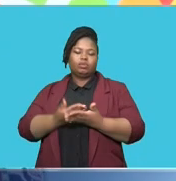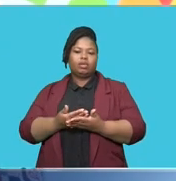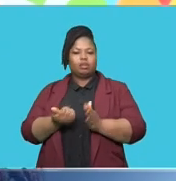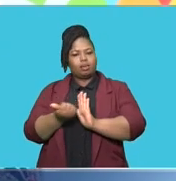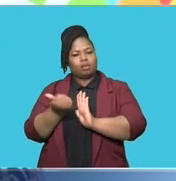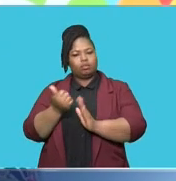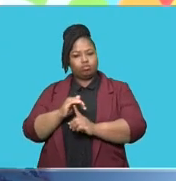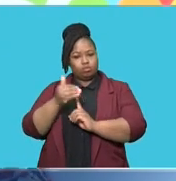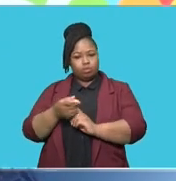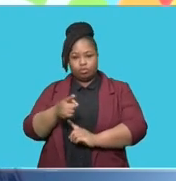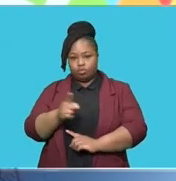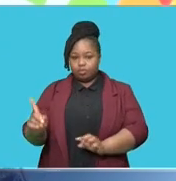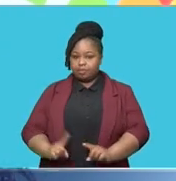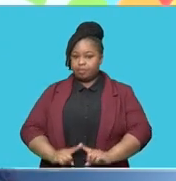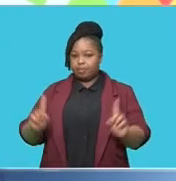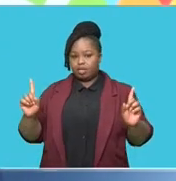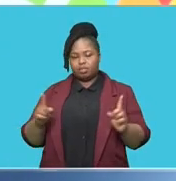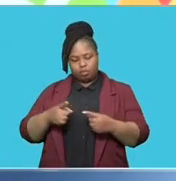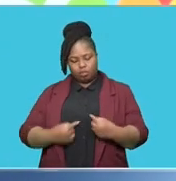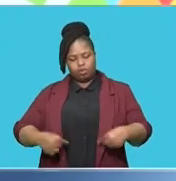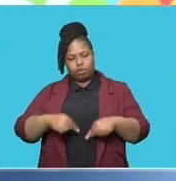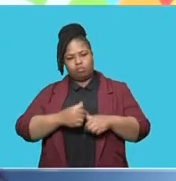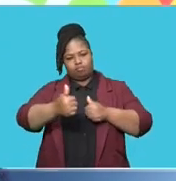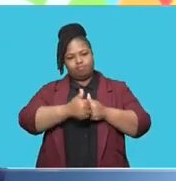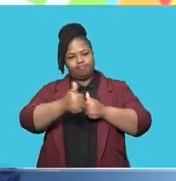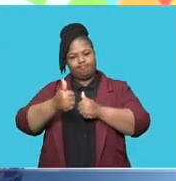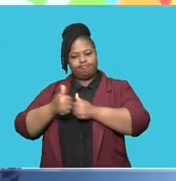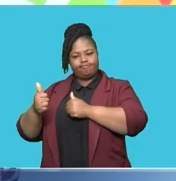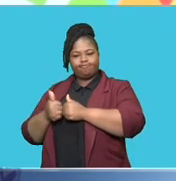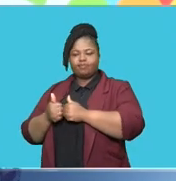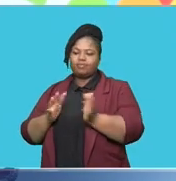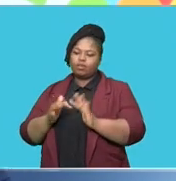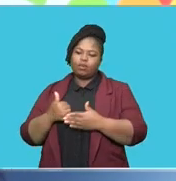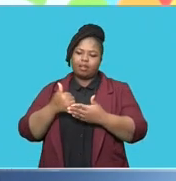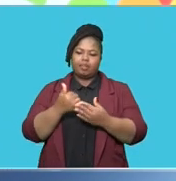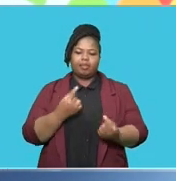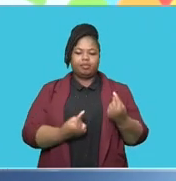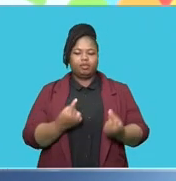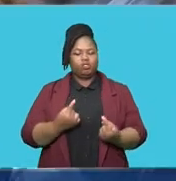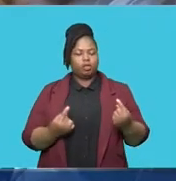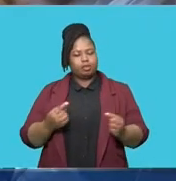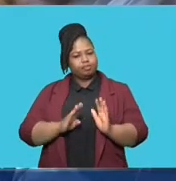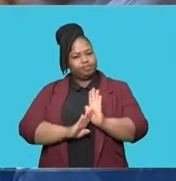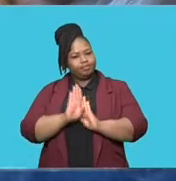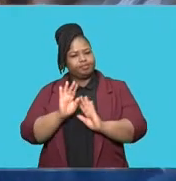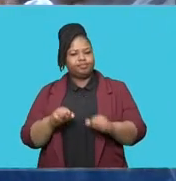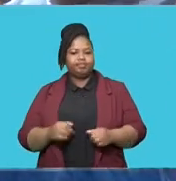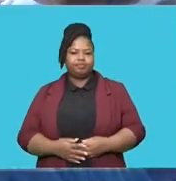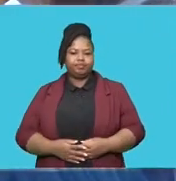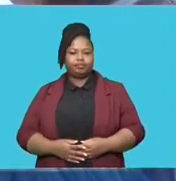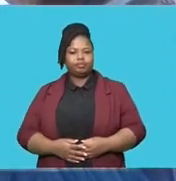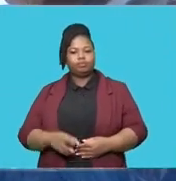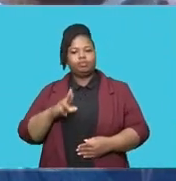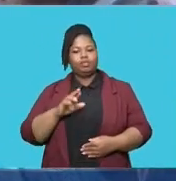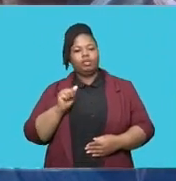protect you. But then ourselves through collaboration, that's how we help each other to be able to grow. Puong ya hae